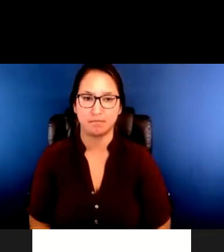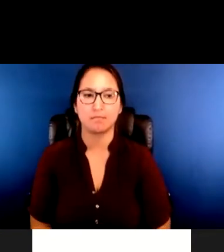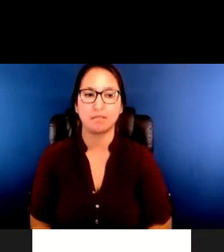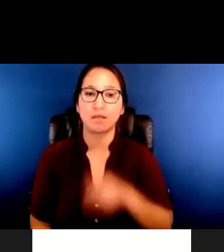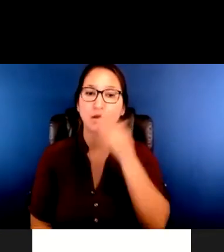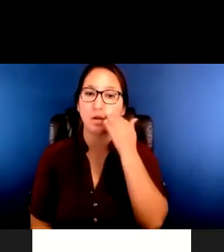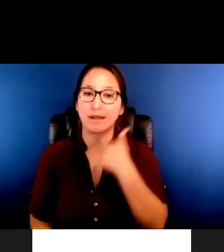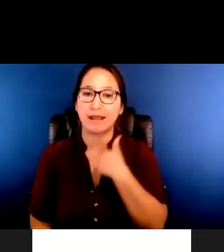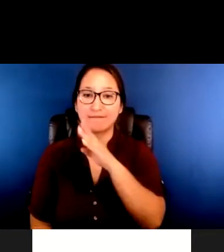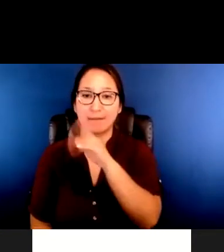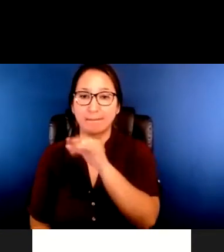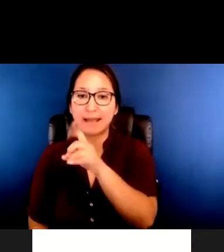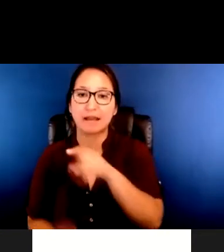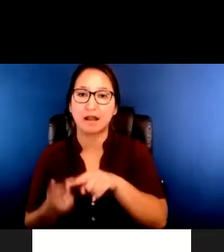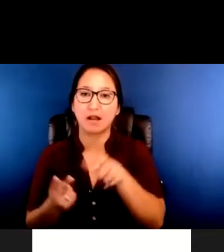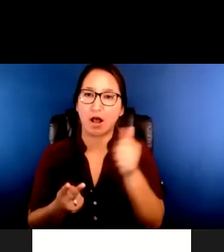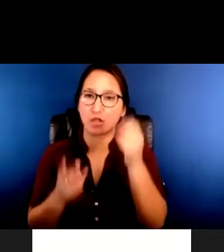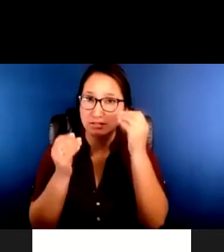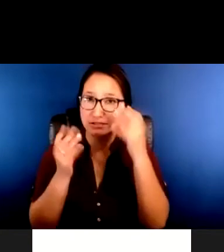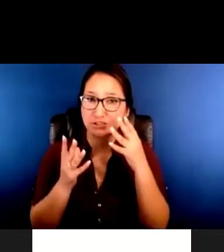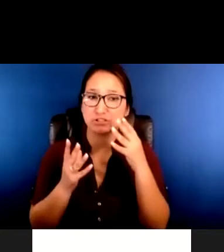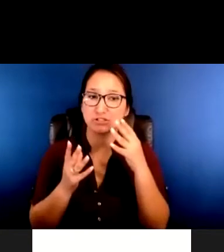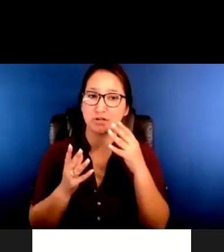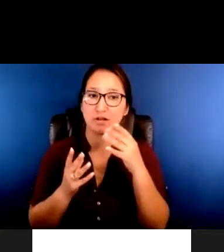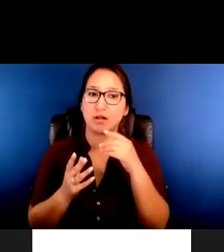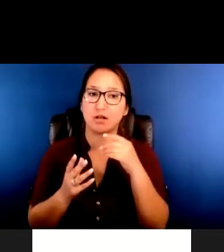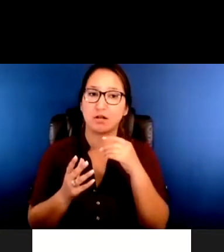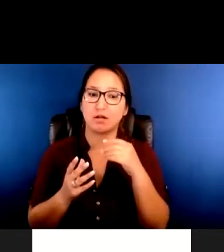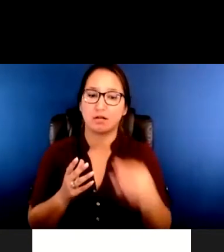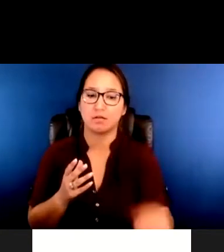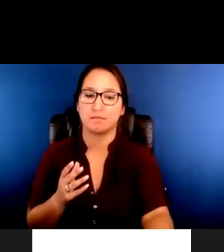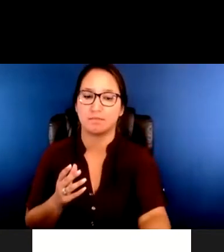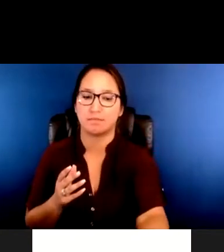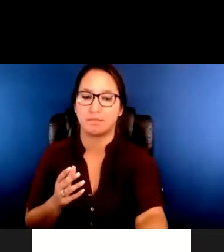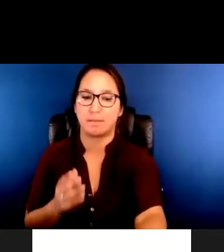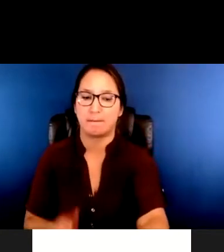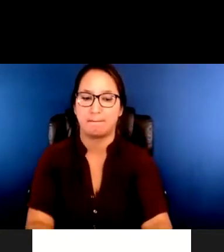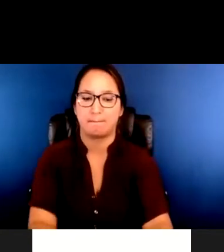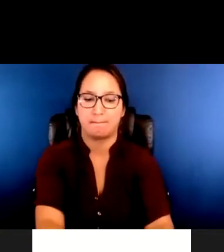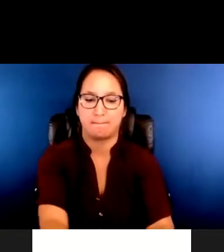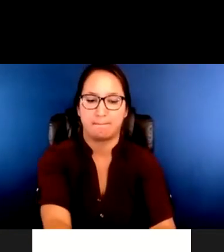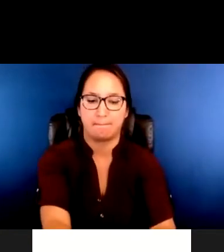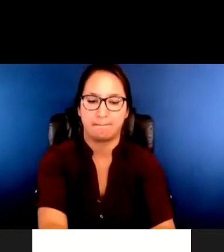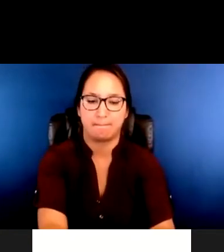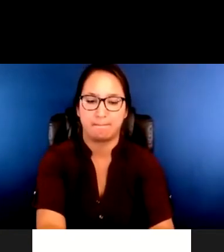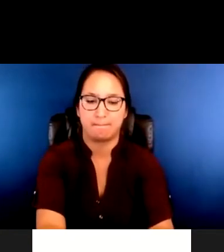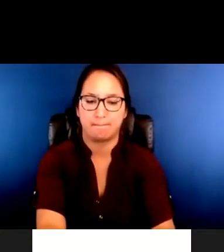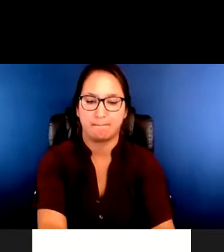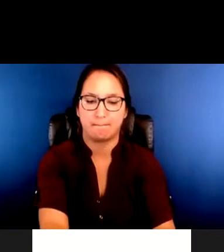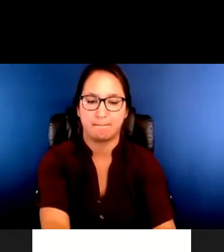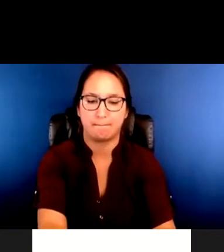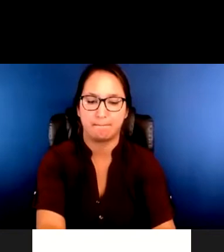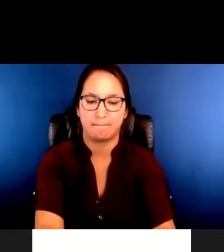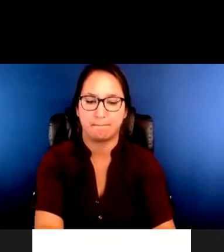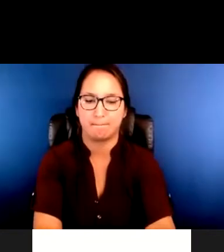want to add in what we were talking about, and you don't have to, certainly, I'm going to give a little pause in there, but we were talking about some of the challenges, some of the things